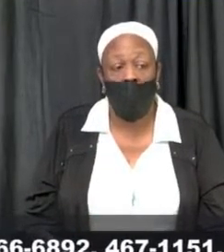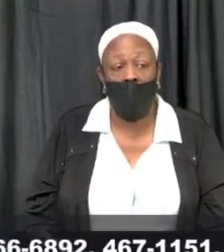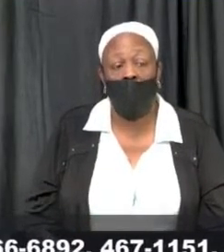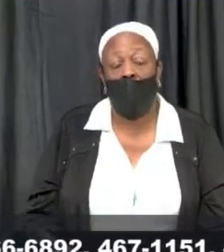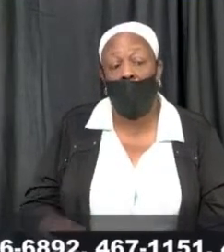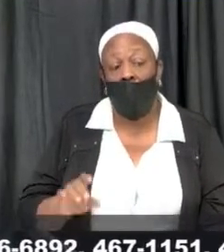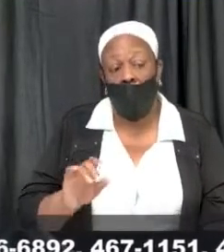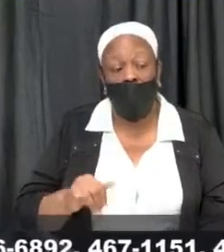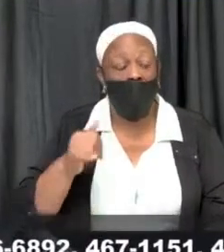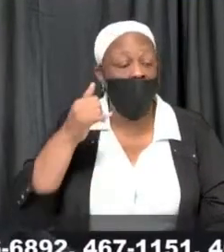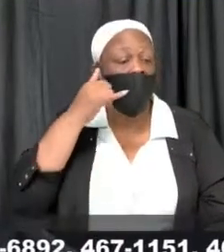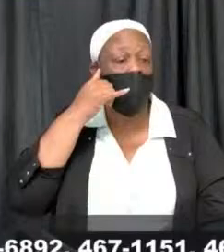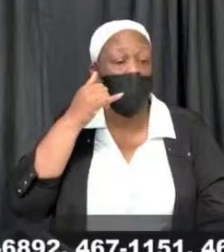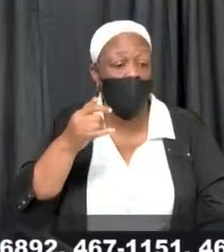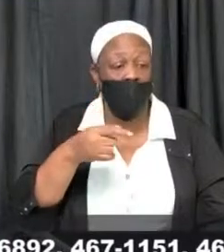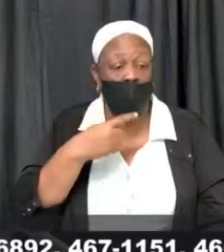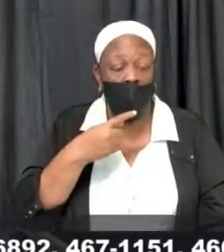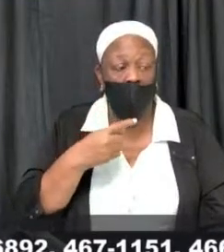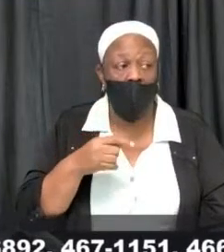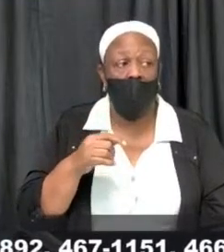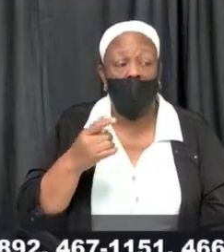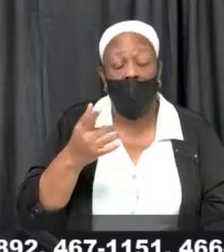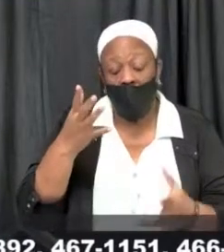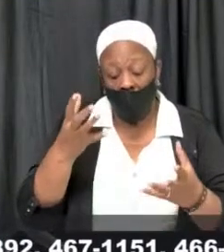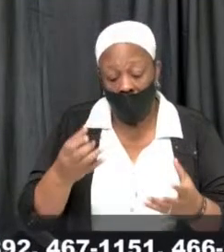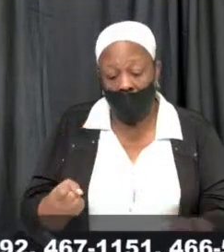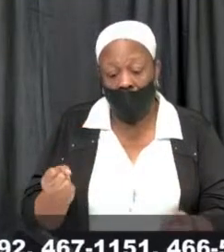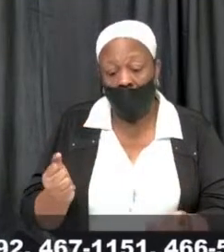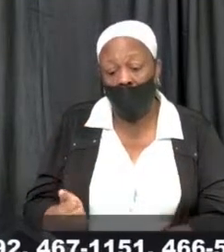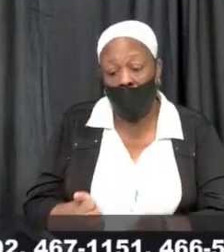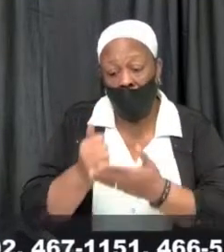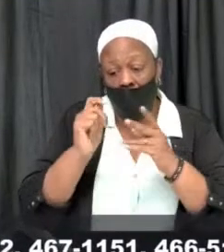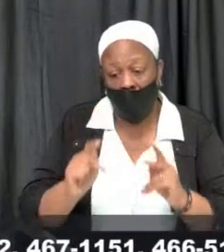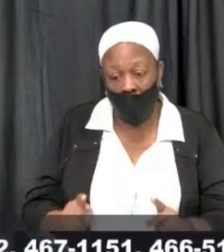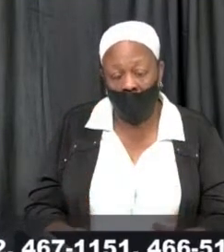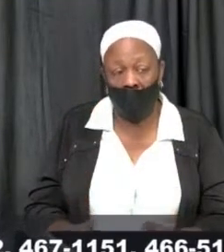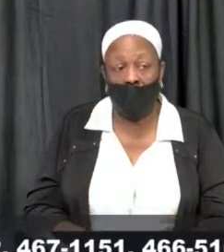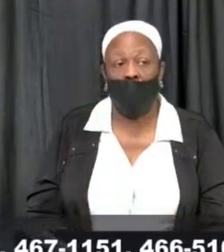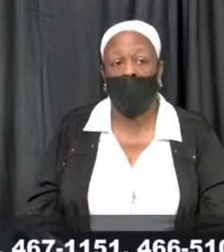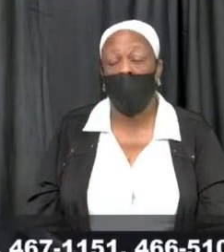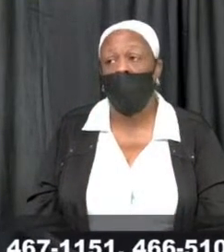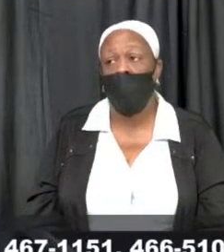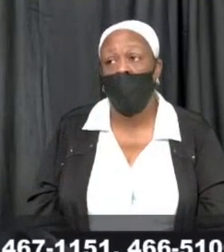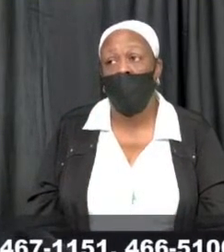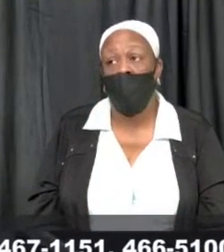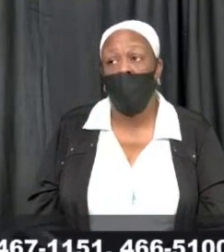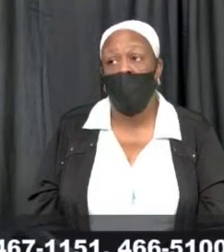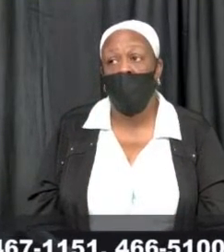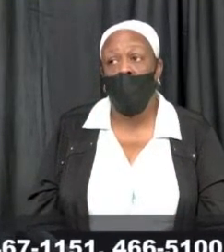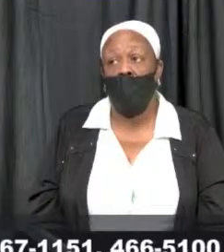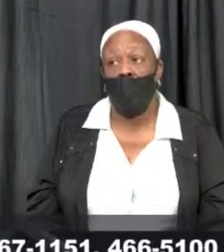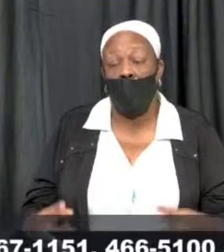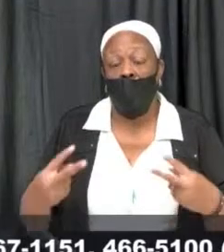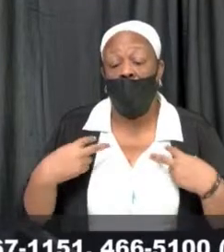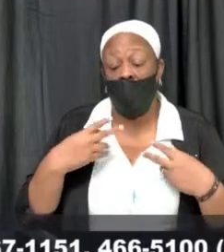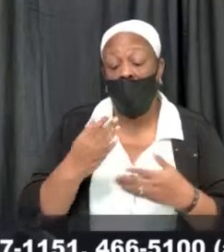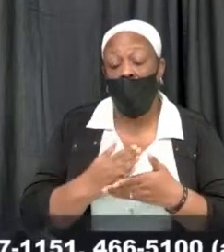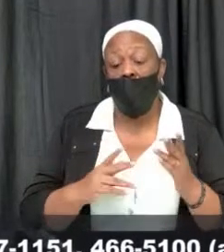contacted. We have been also receiving requests from family members of